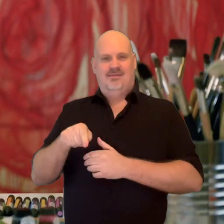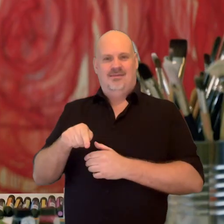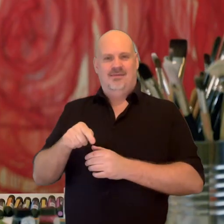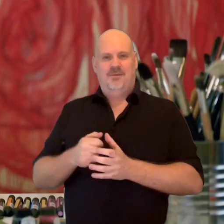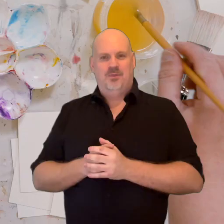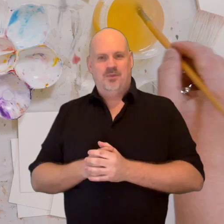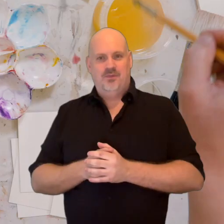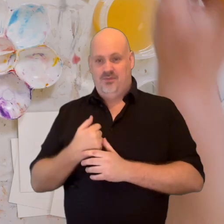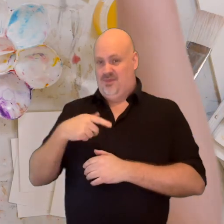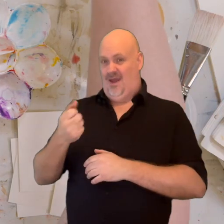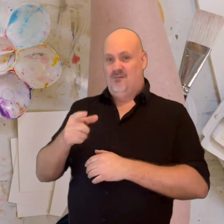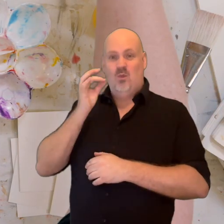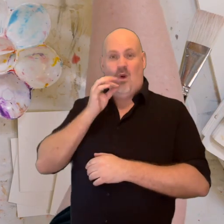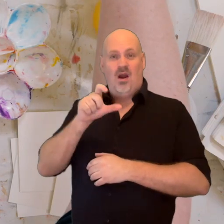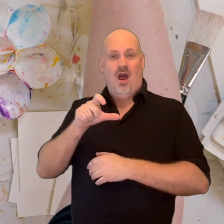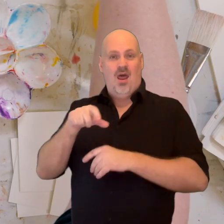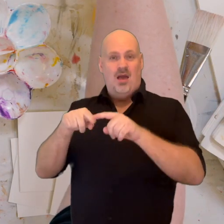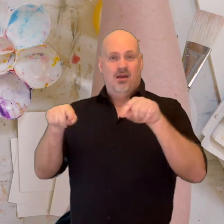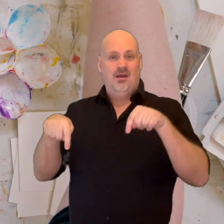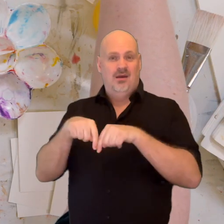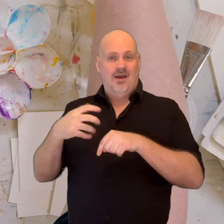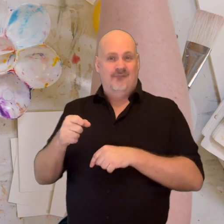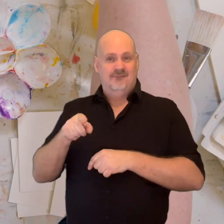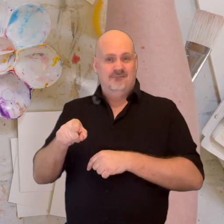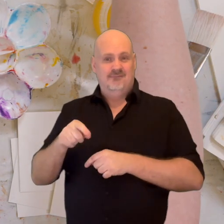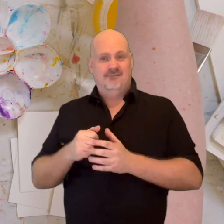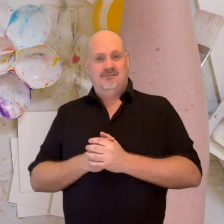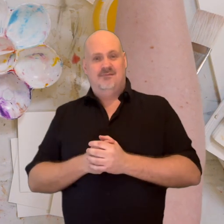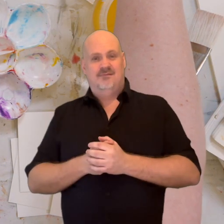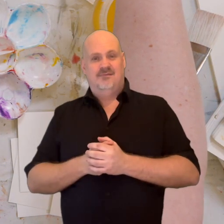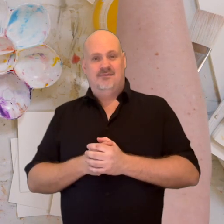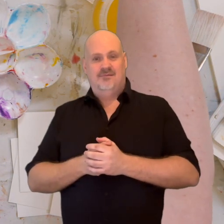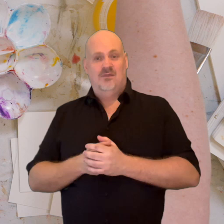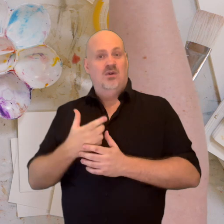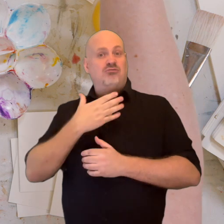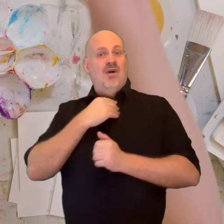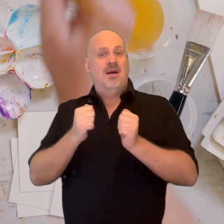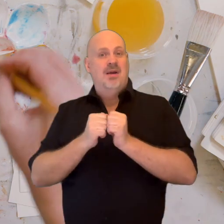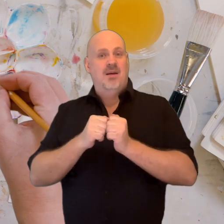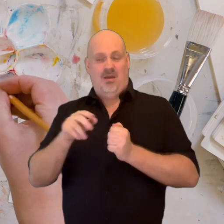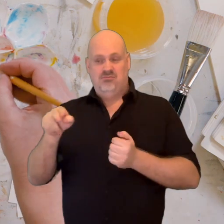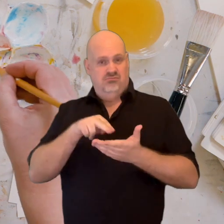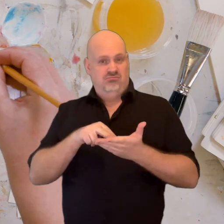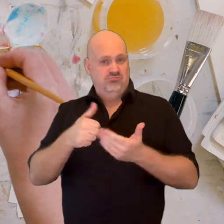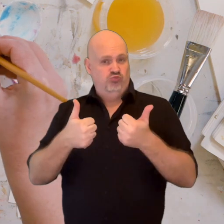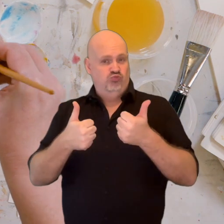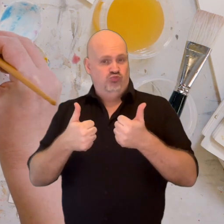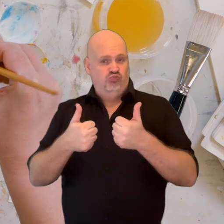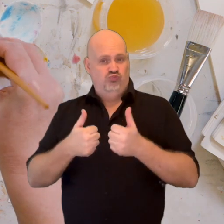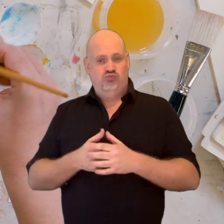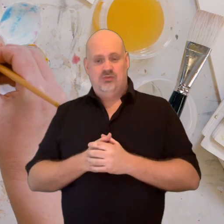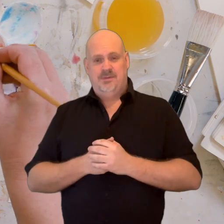And I've also got a watercolour set here, that as well. On the dry paper, the watercolour is going to